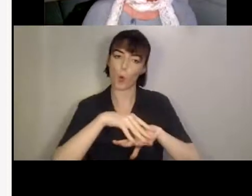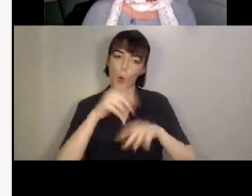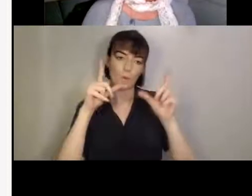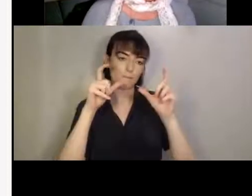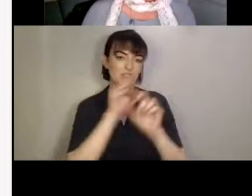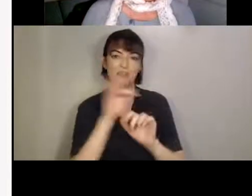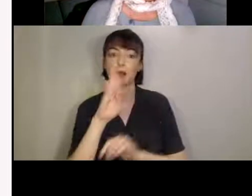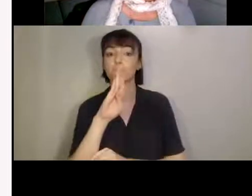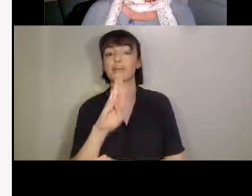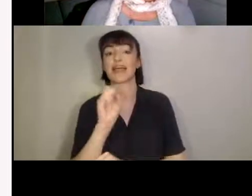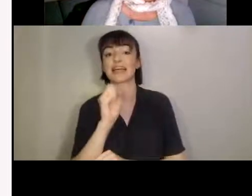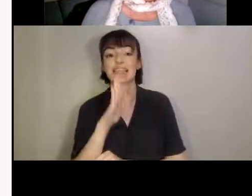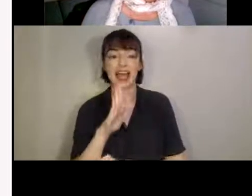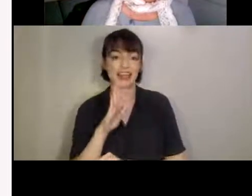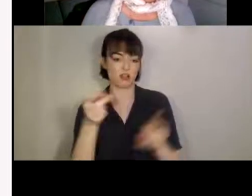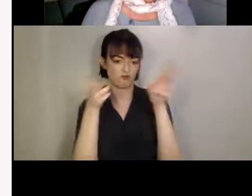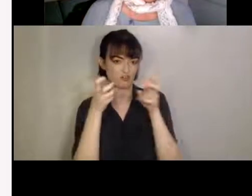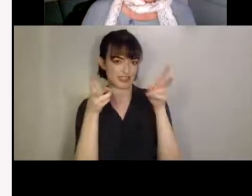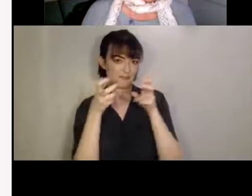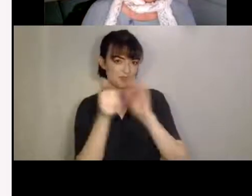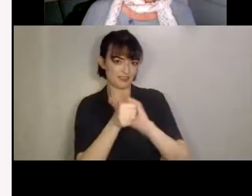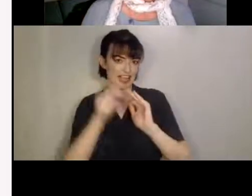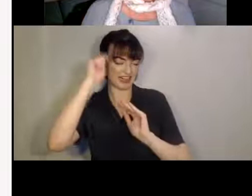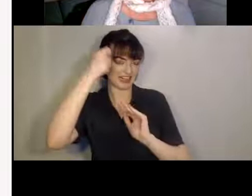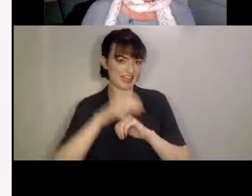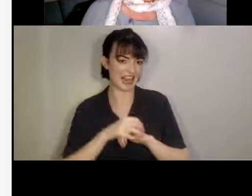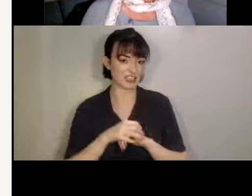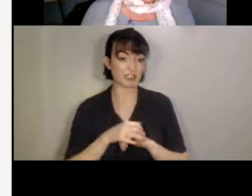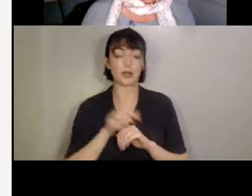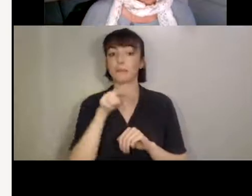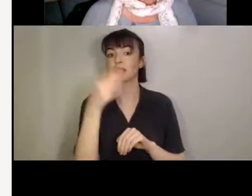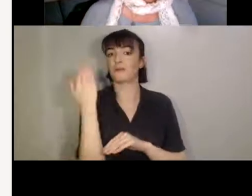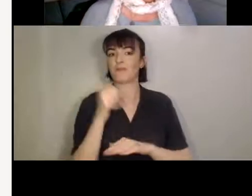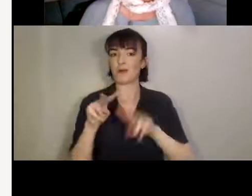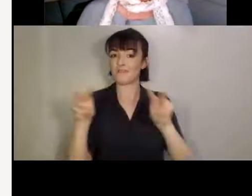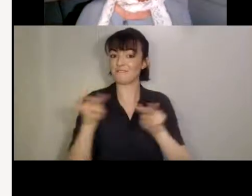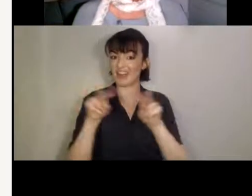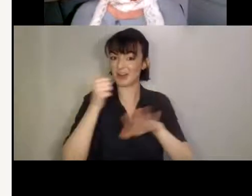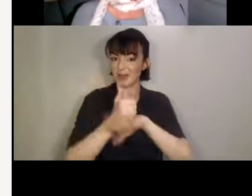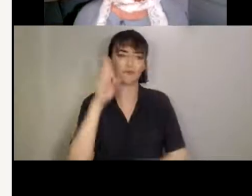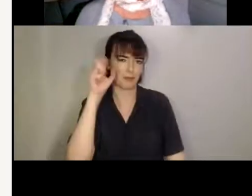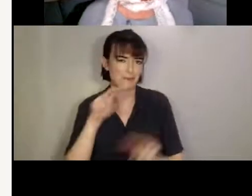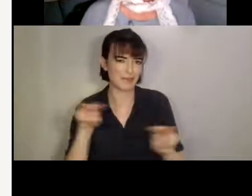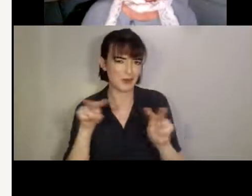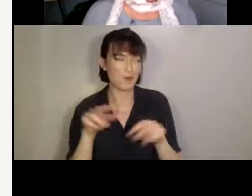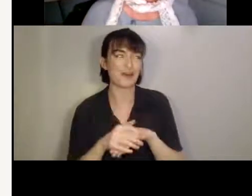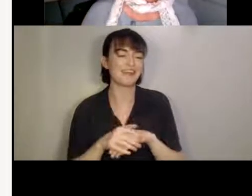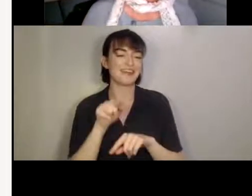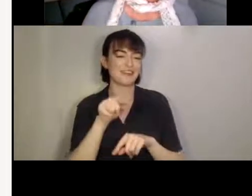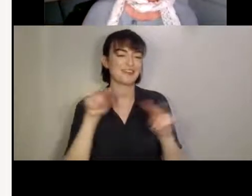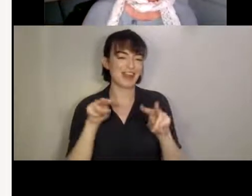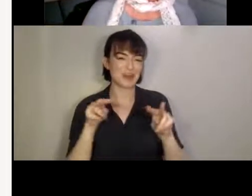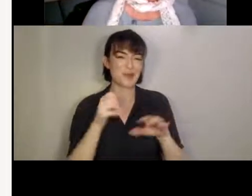Language Receptive Skills Test when it was first developed, when it was a video-based, remember videos? A video-based tool. It then